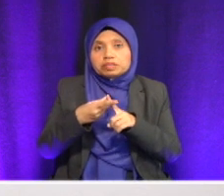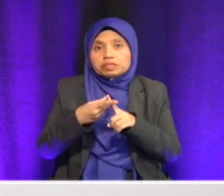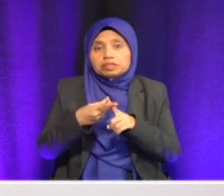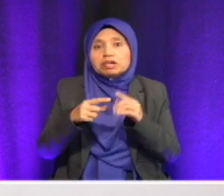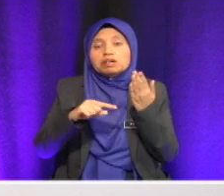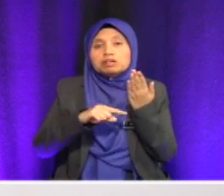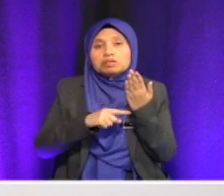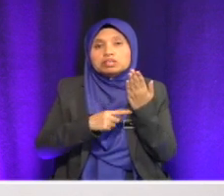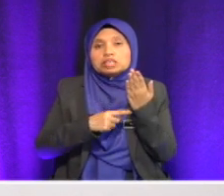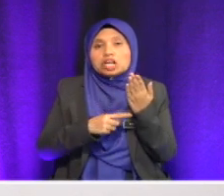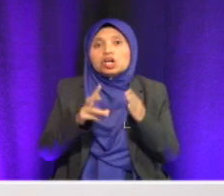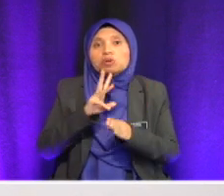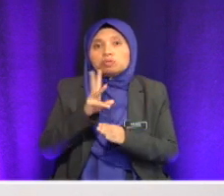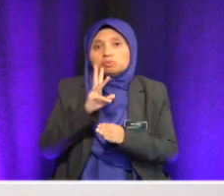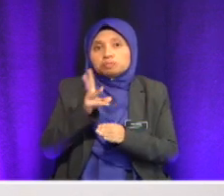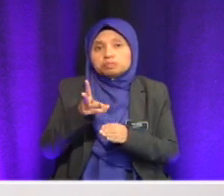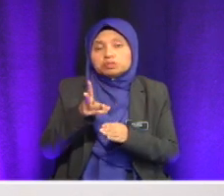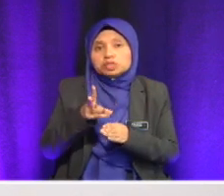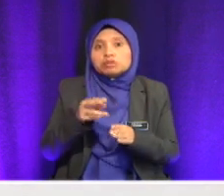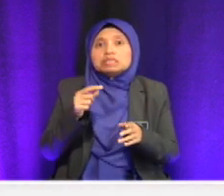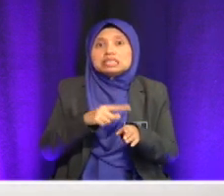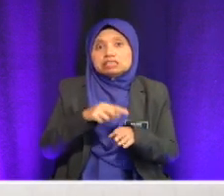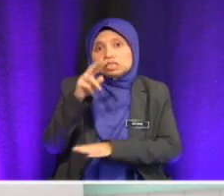shallow waters off the coast of New Zealand.